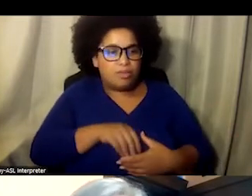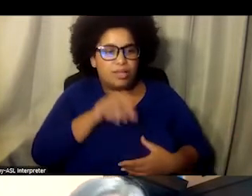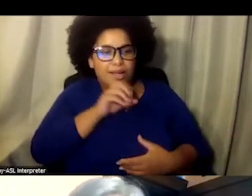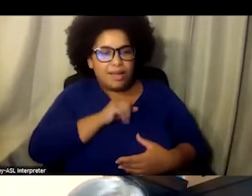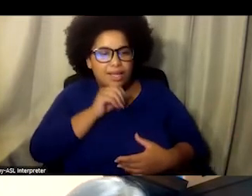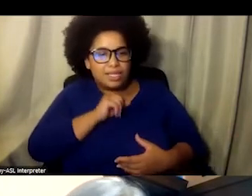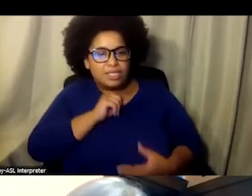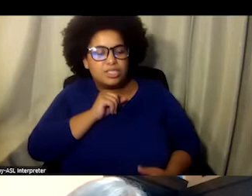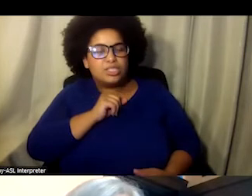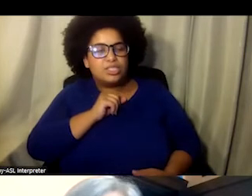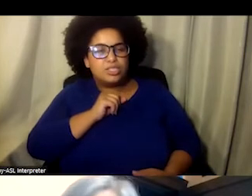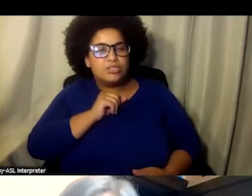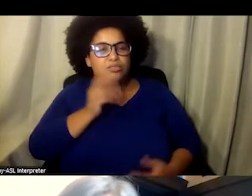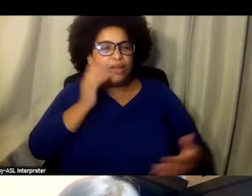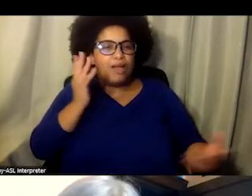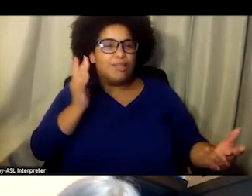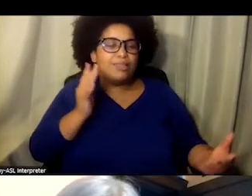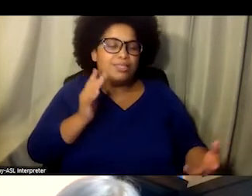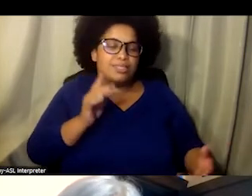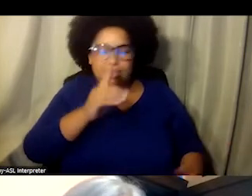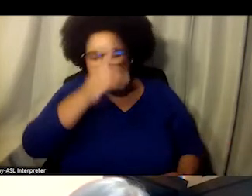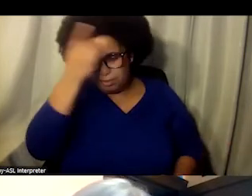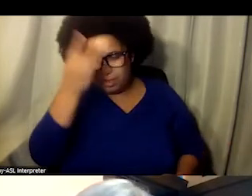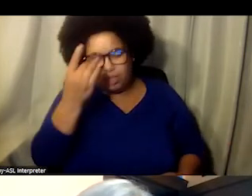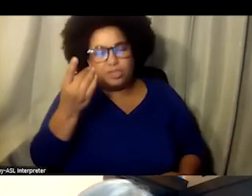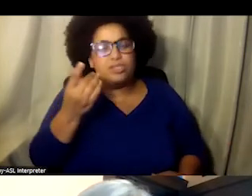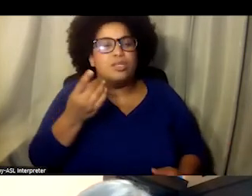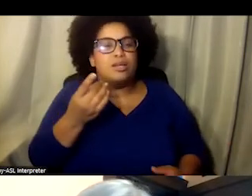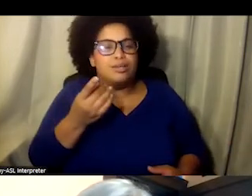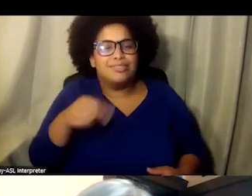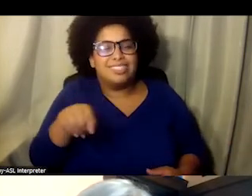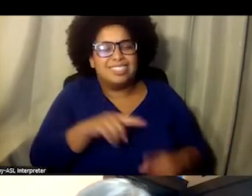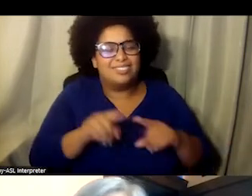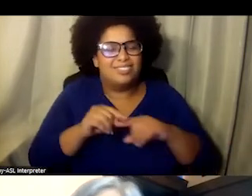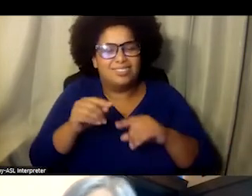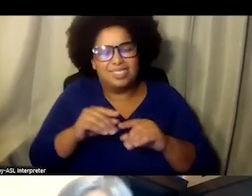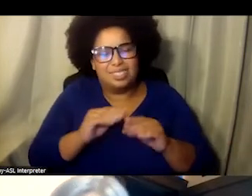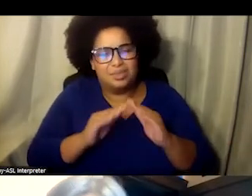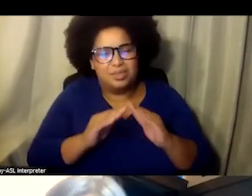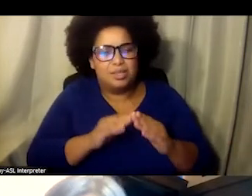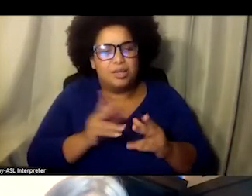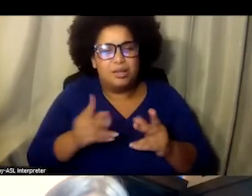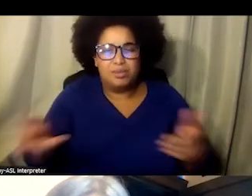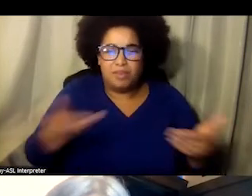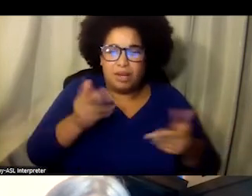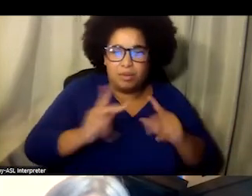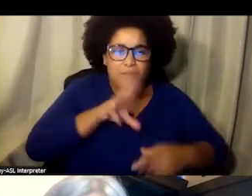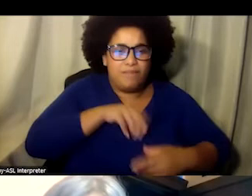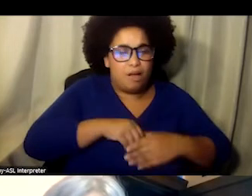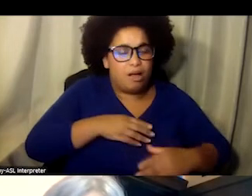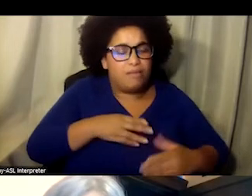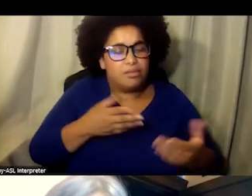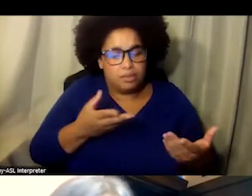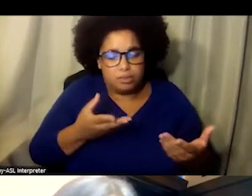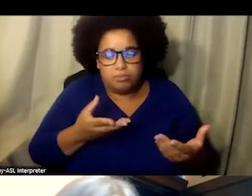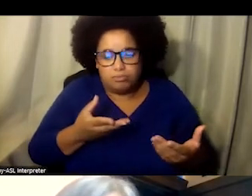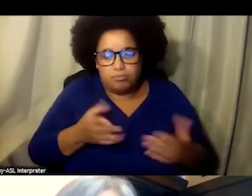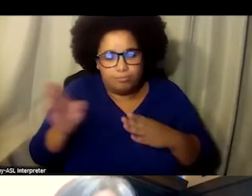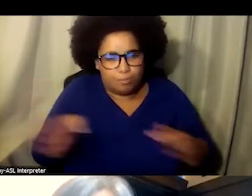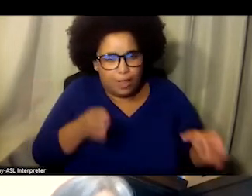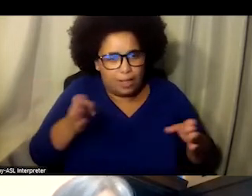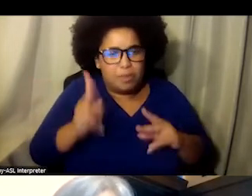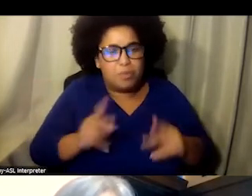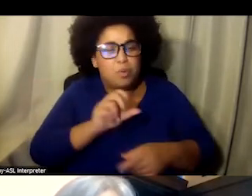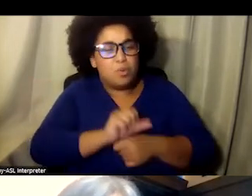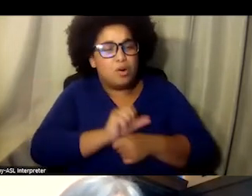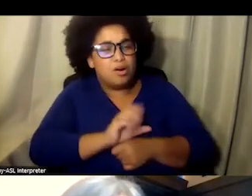dementia-friendly movement in your community, I'm always bringing people into the discussion and planning. And those of us who work in the field of intellectual disabilities